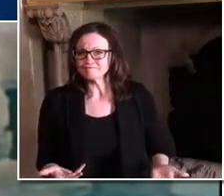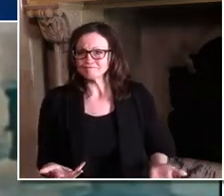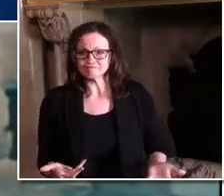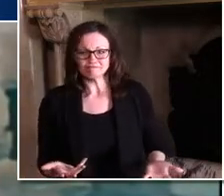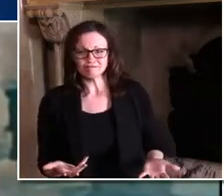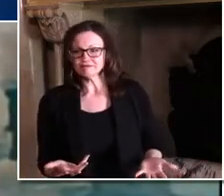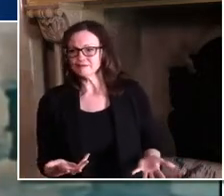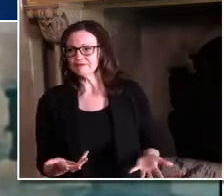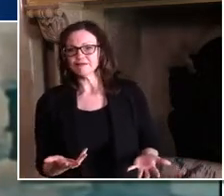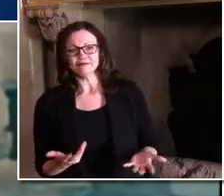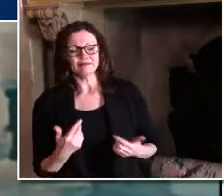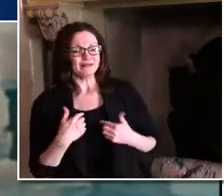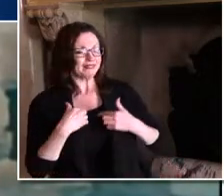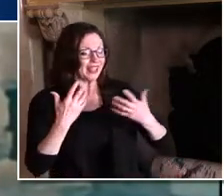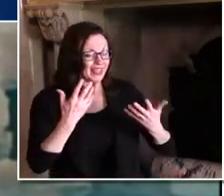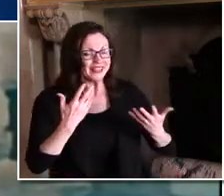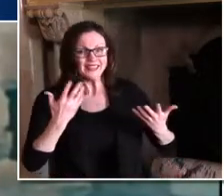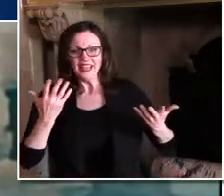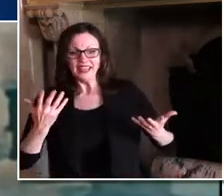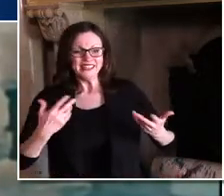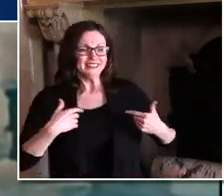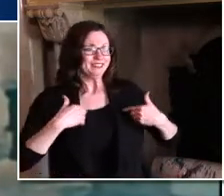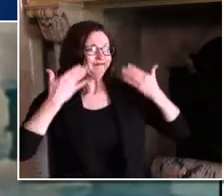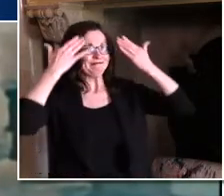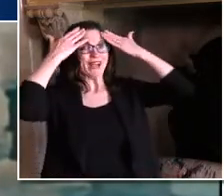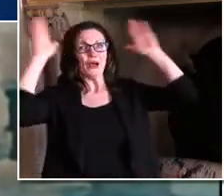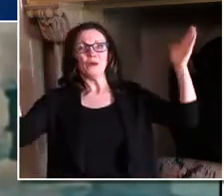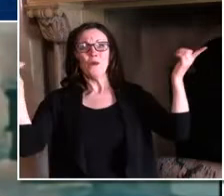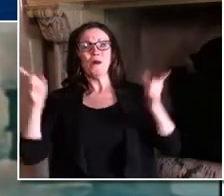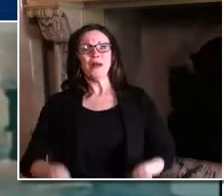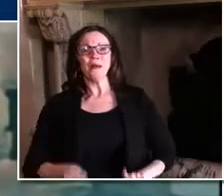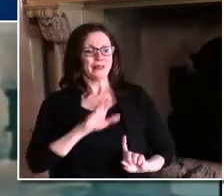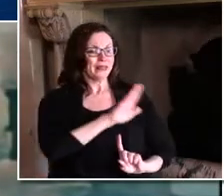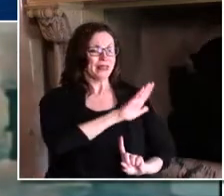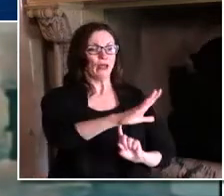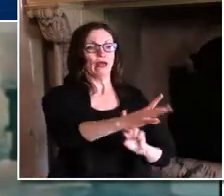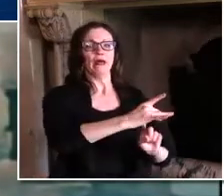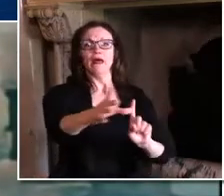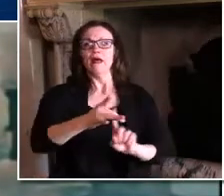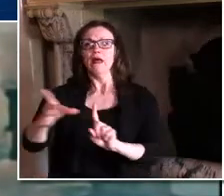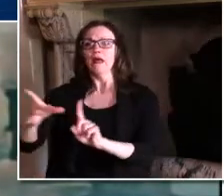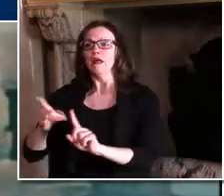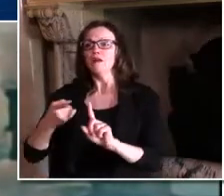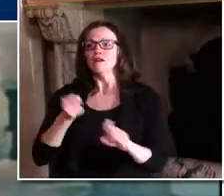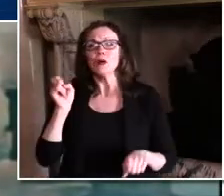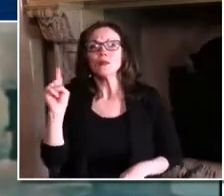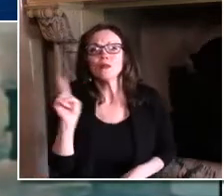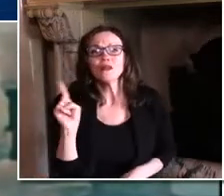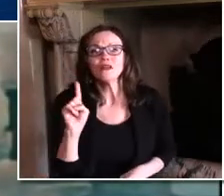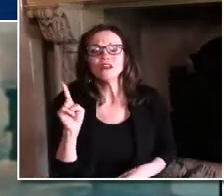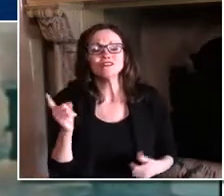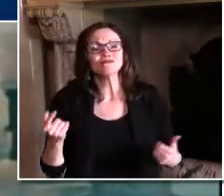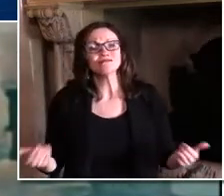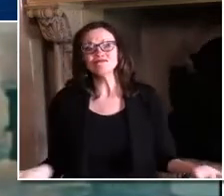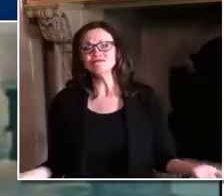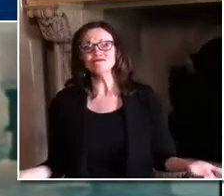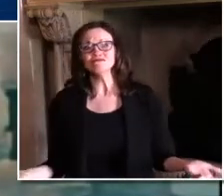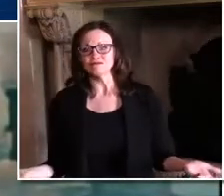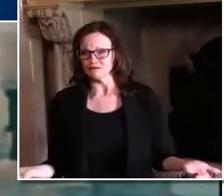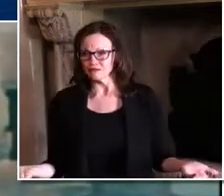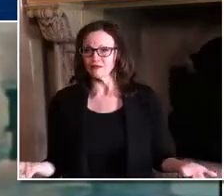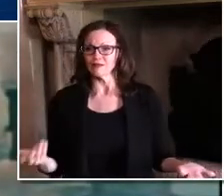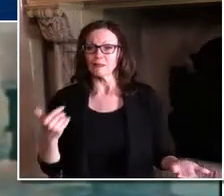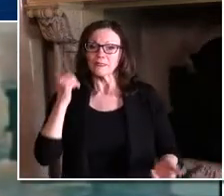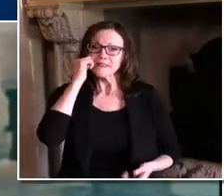for many nurses, even after we've handed off our patient assignment and clocked out, our brains don't just shut off as soon as we leave